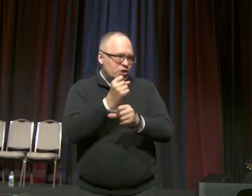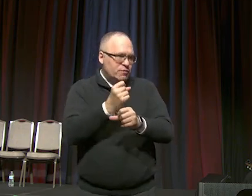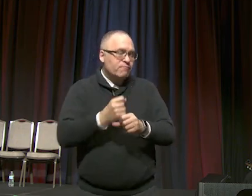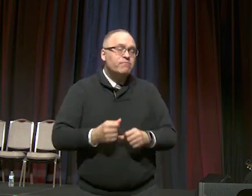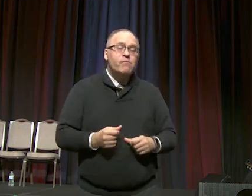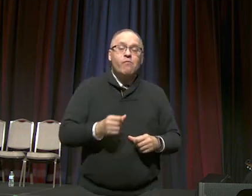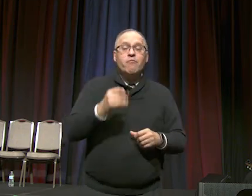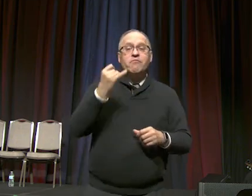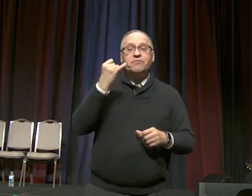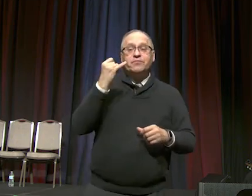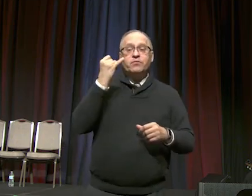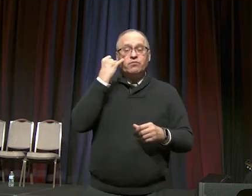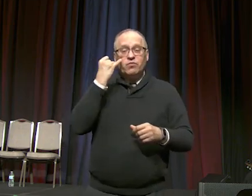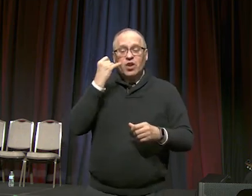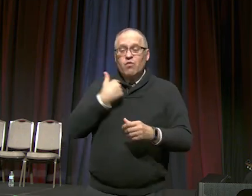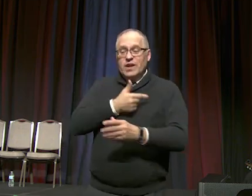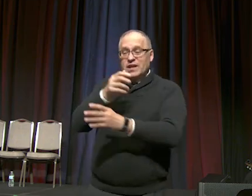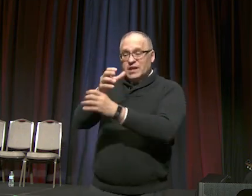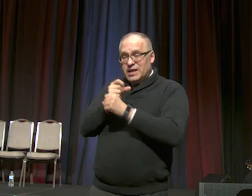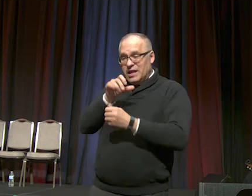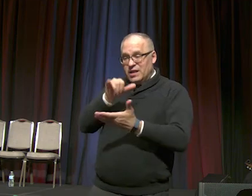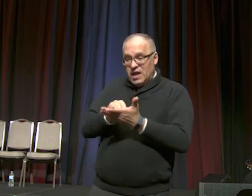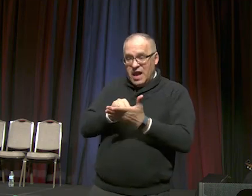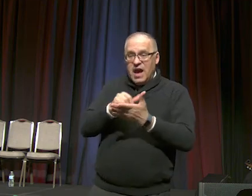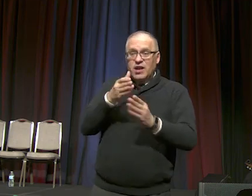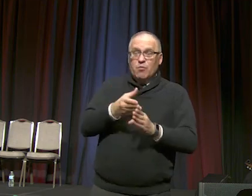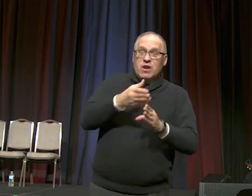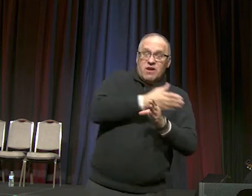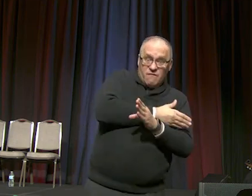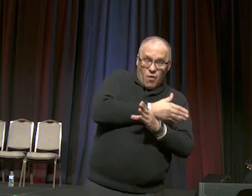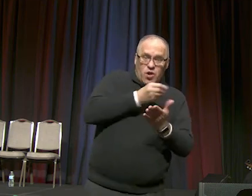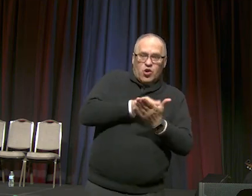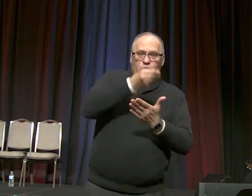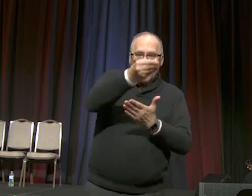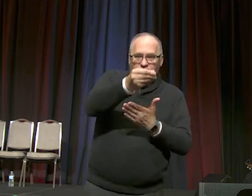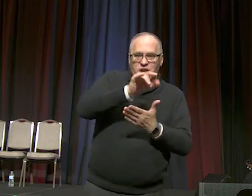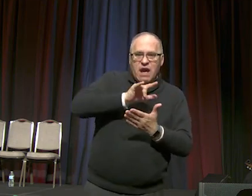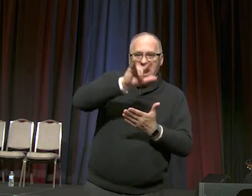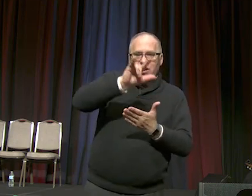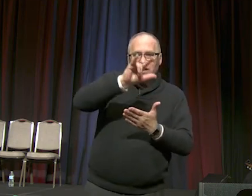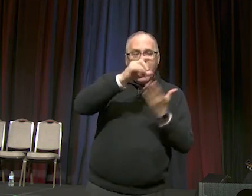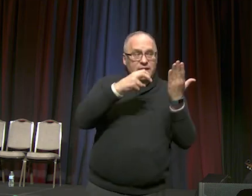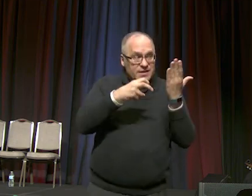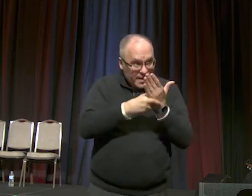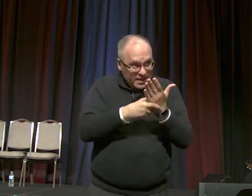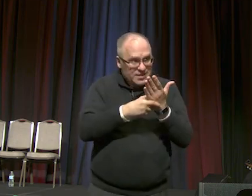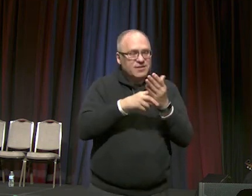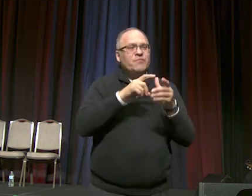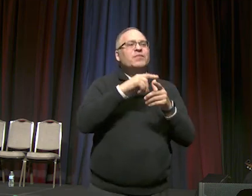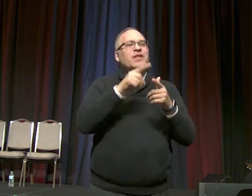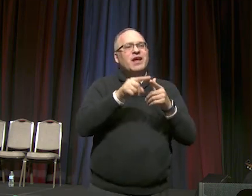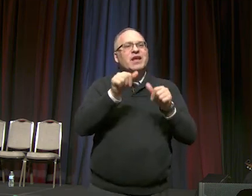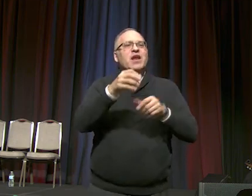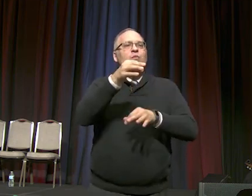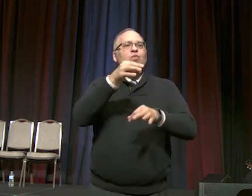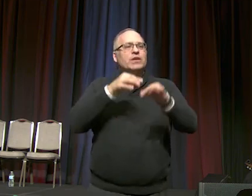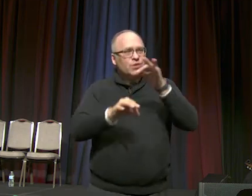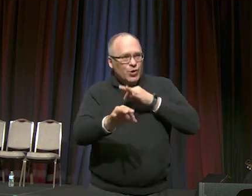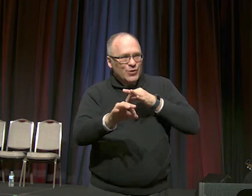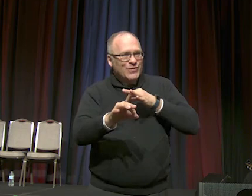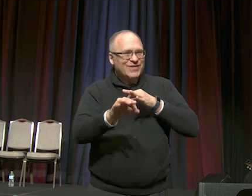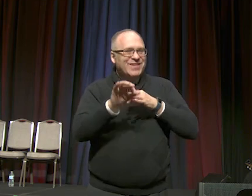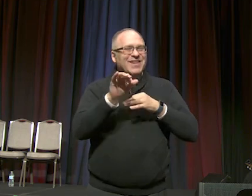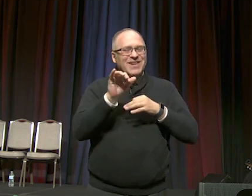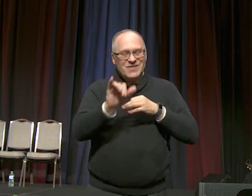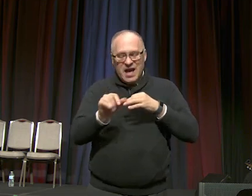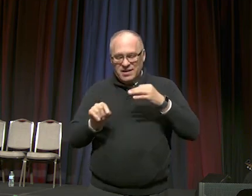that notification prior to the purchase of airline tickets, we are able to substitute the reserve